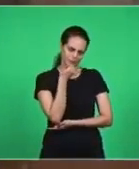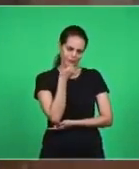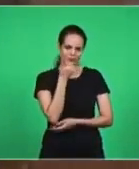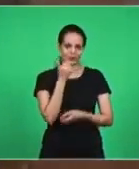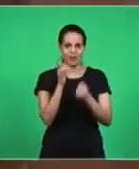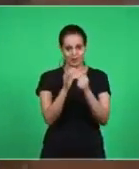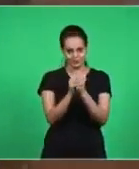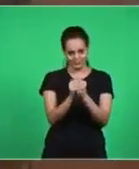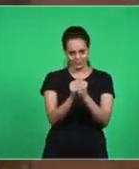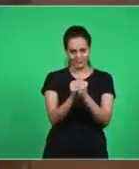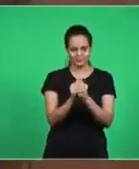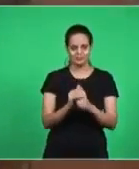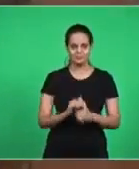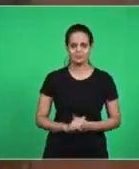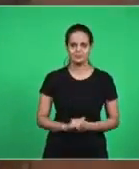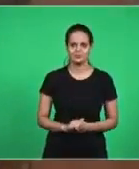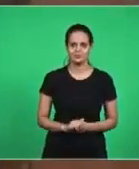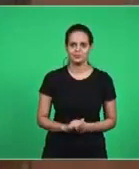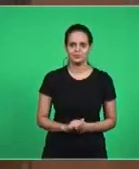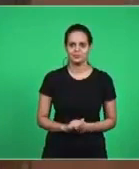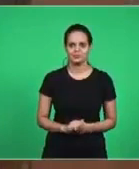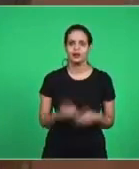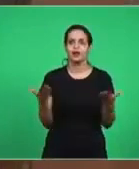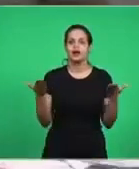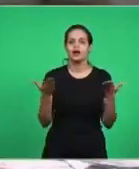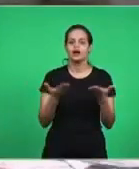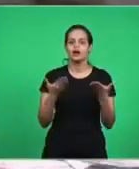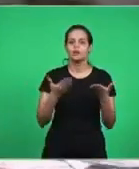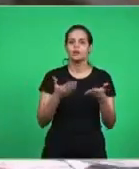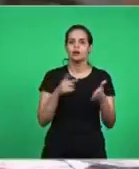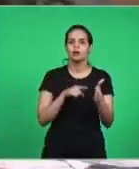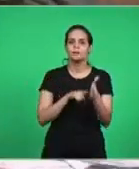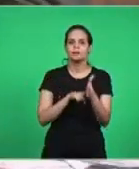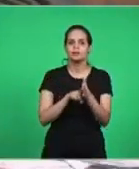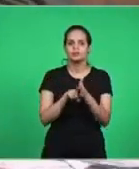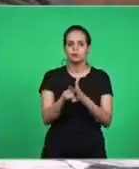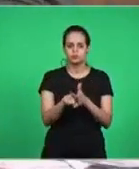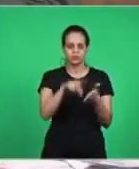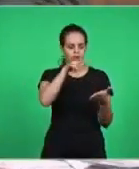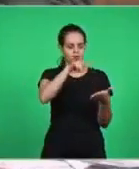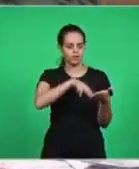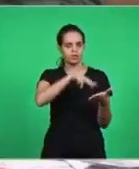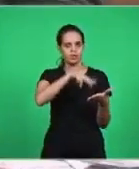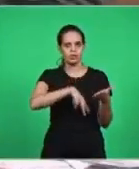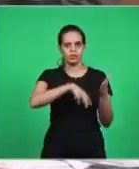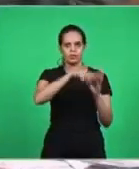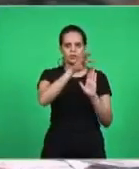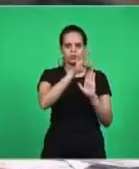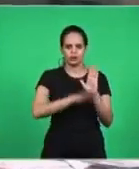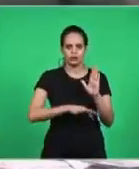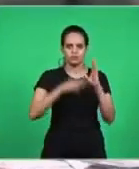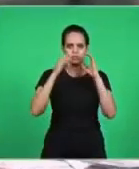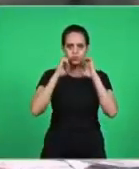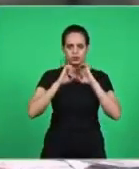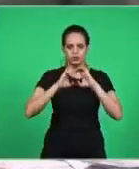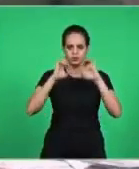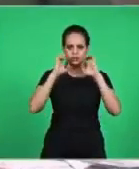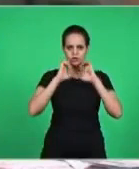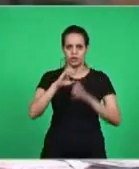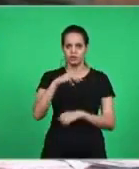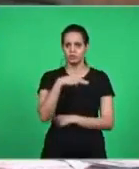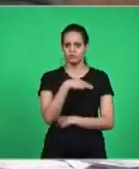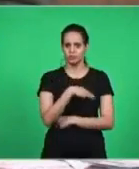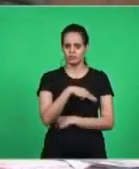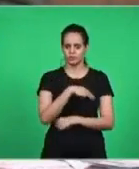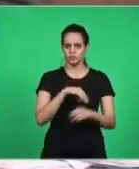so forgive me. So we're going to see the question. Reading the text on Matthew chapter 22, already